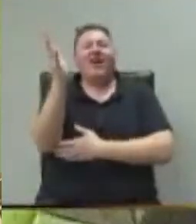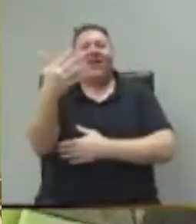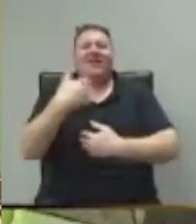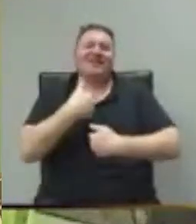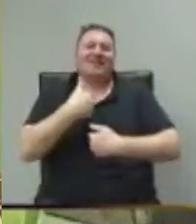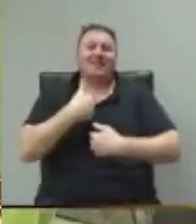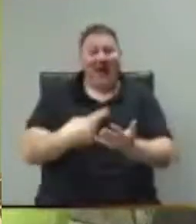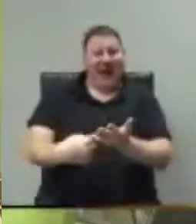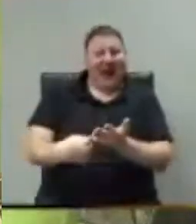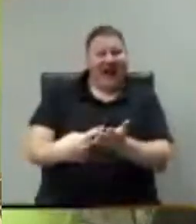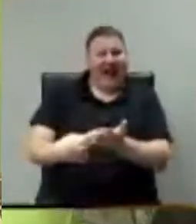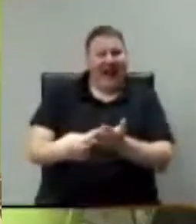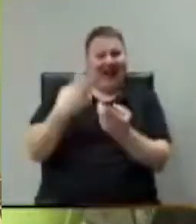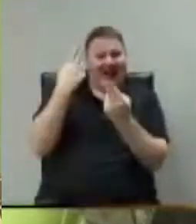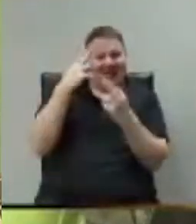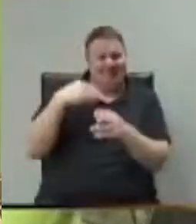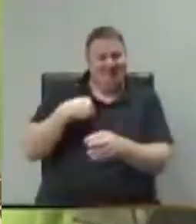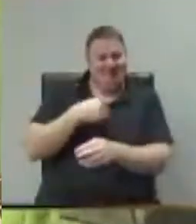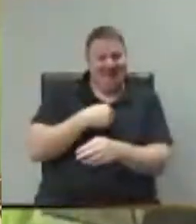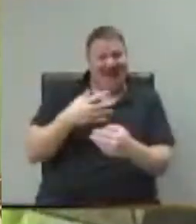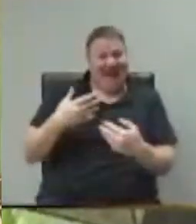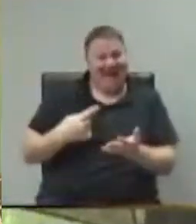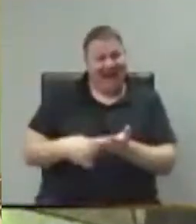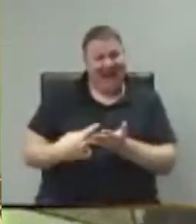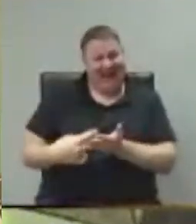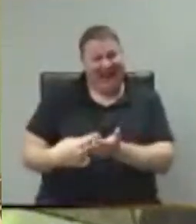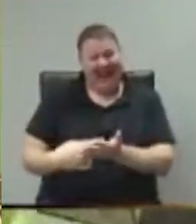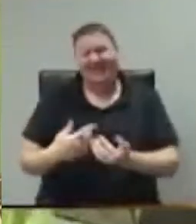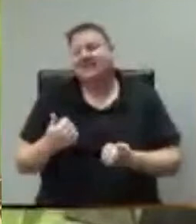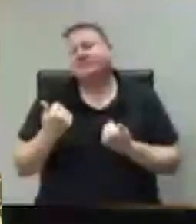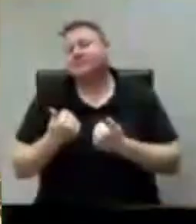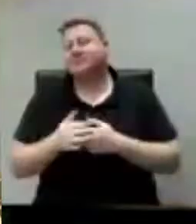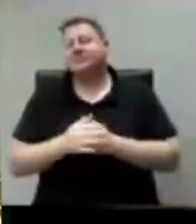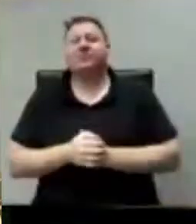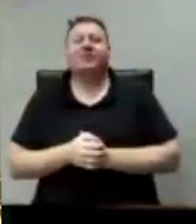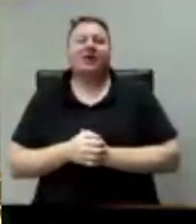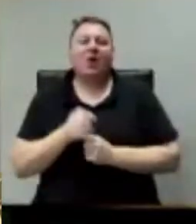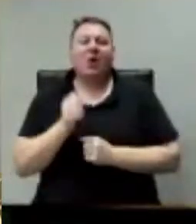I'm negotiating, Honorable Member. Okay.